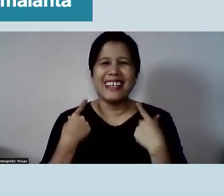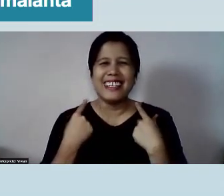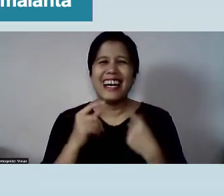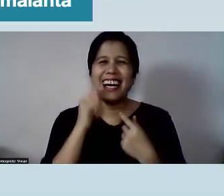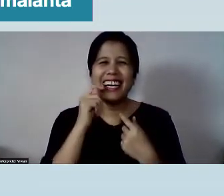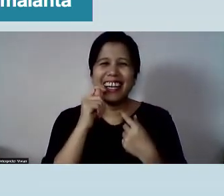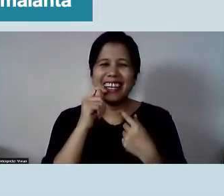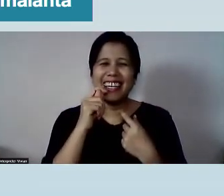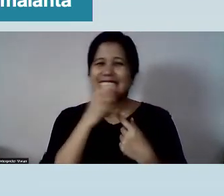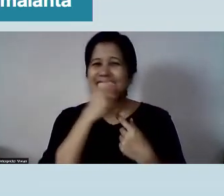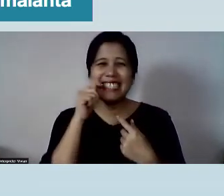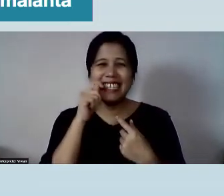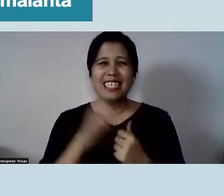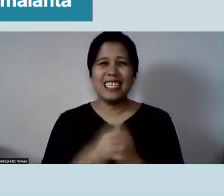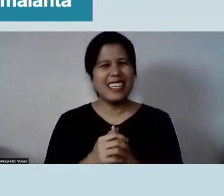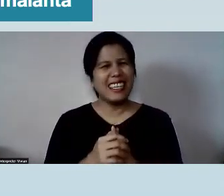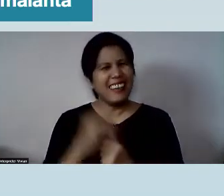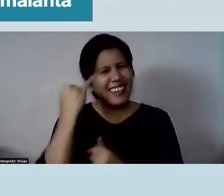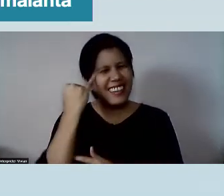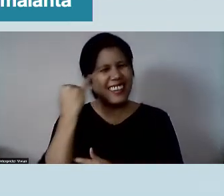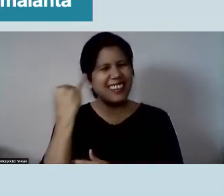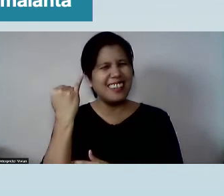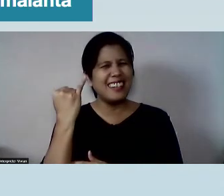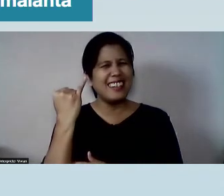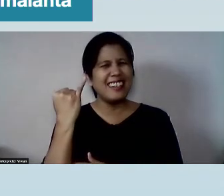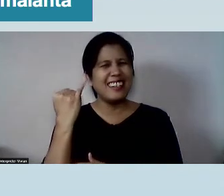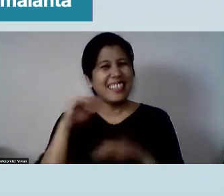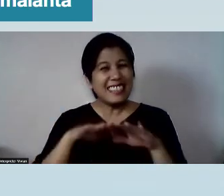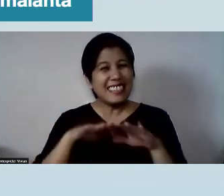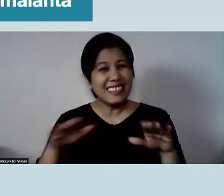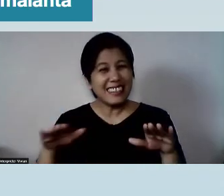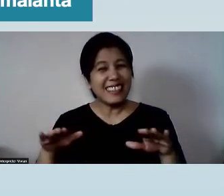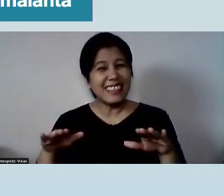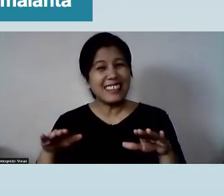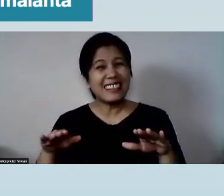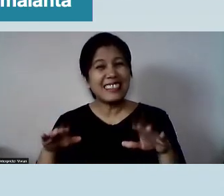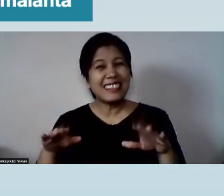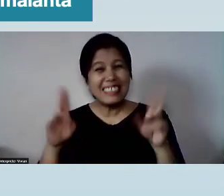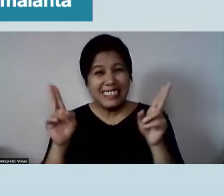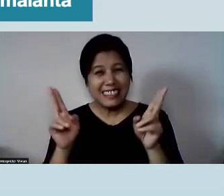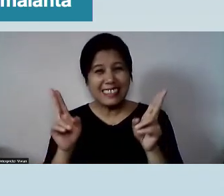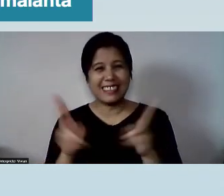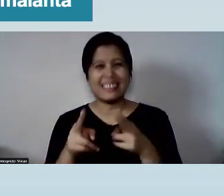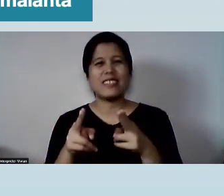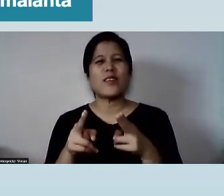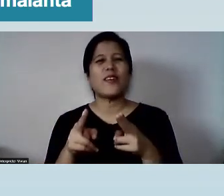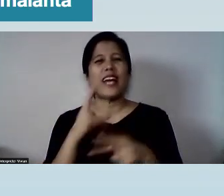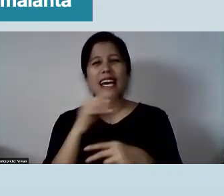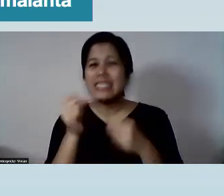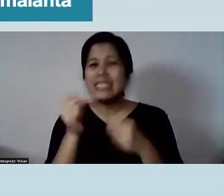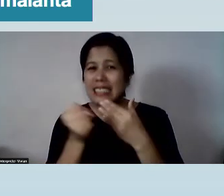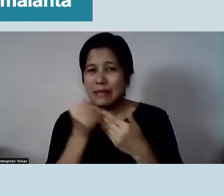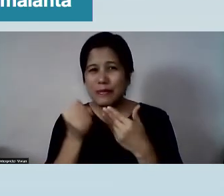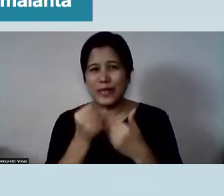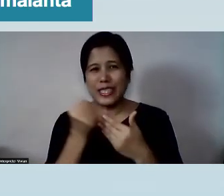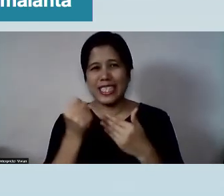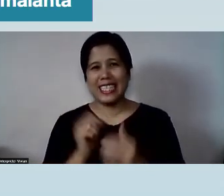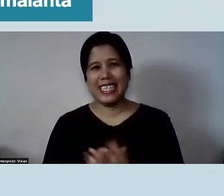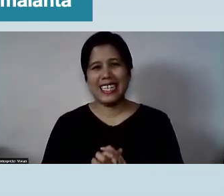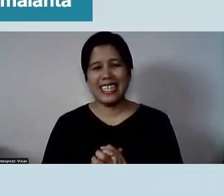kailangan ako rin may ganyan. So can you imagine? Kiss. Keep it short and simple. Next slide.